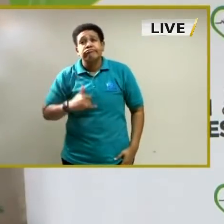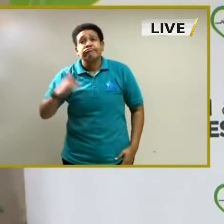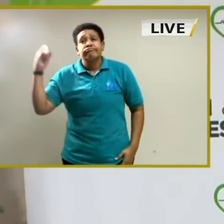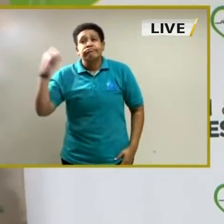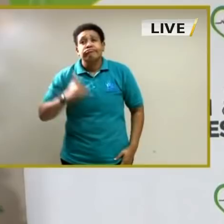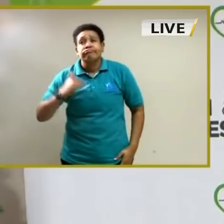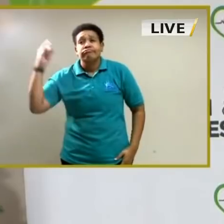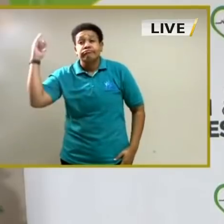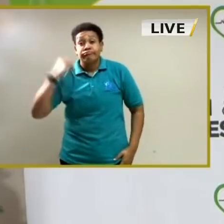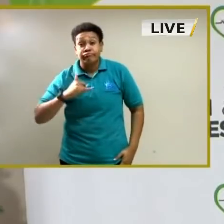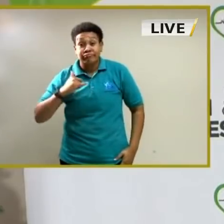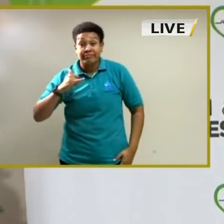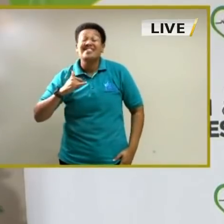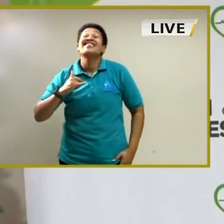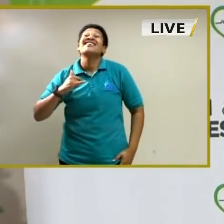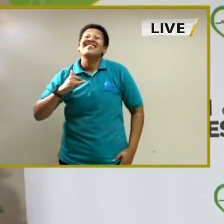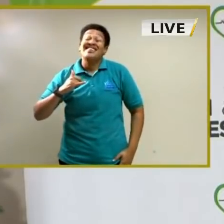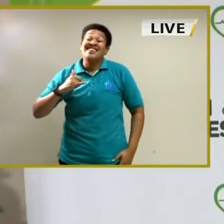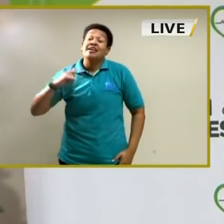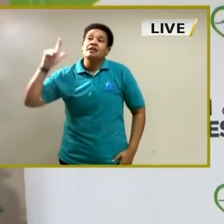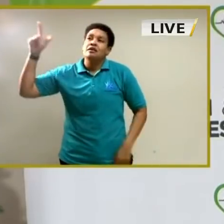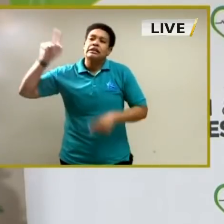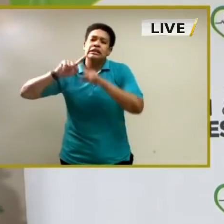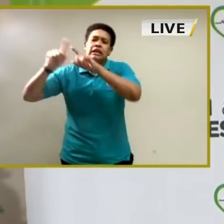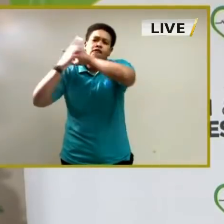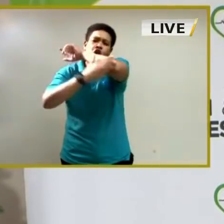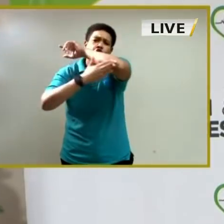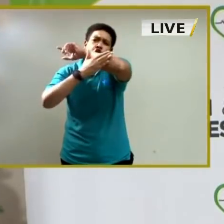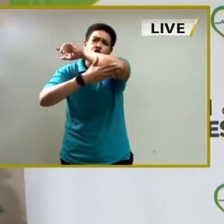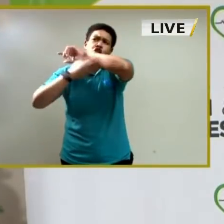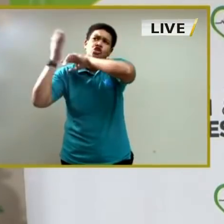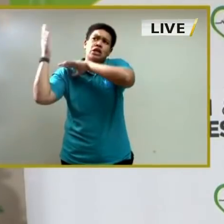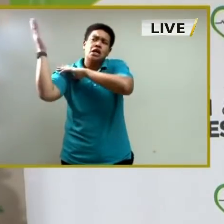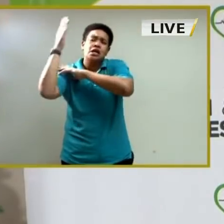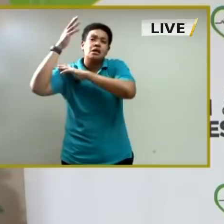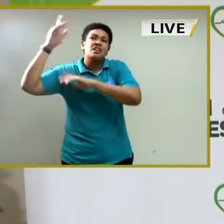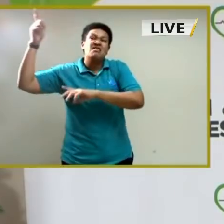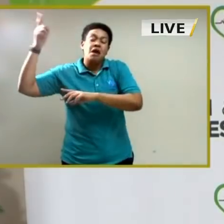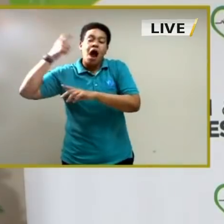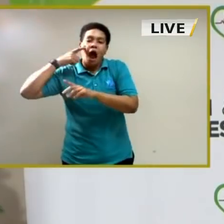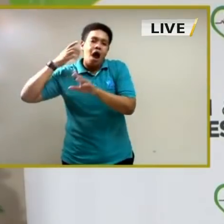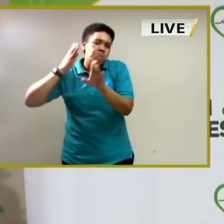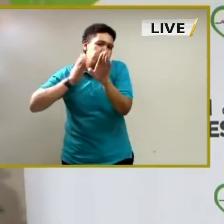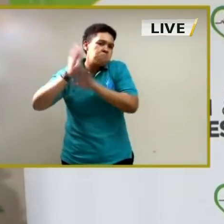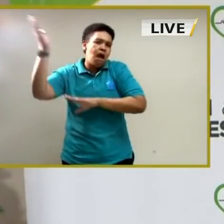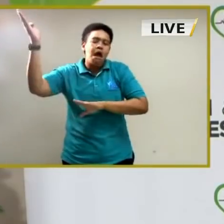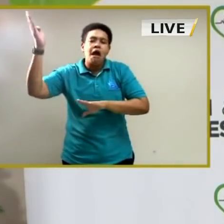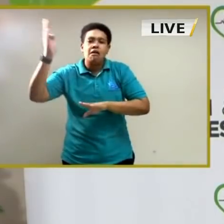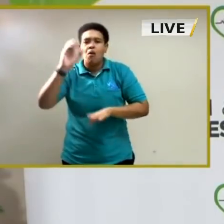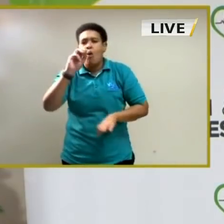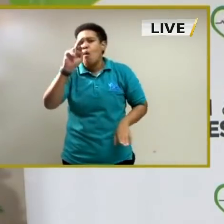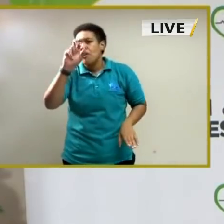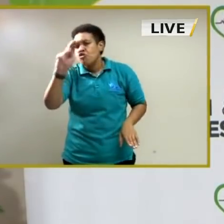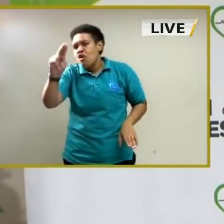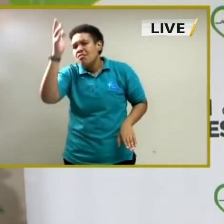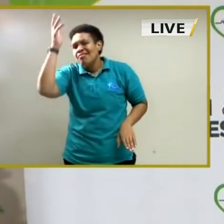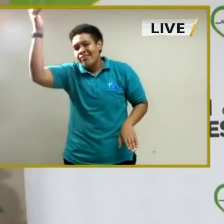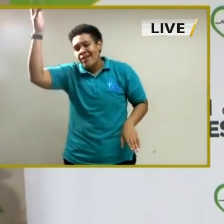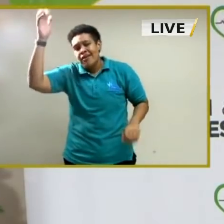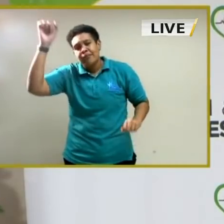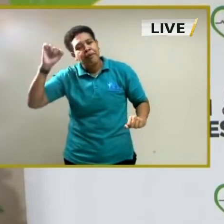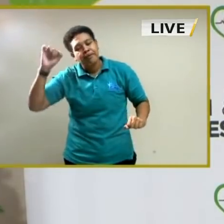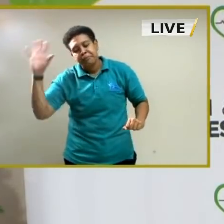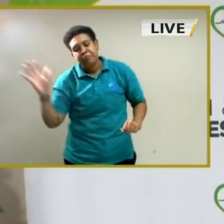destinations where the variant has become the dominant strain in the population. And so it should not